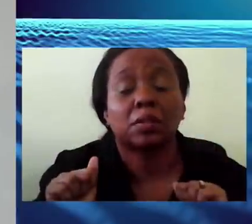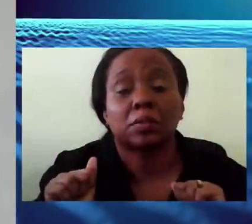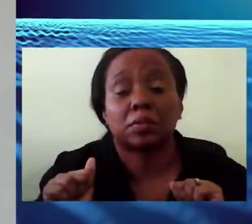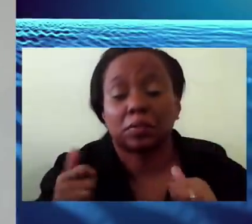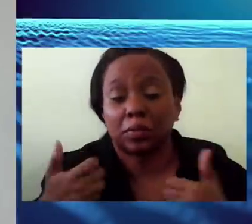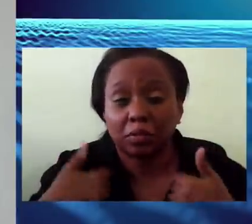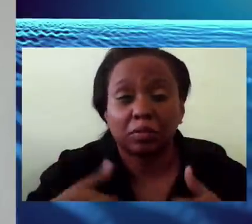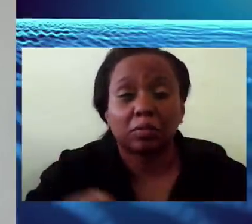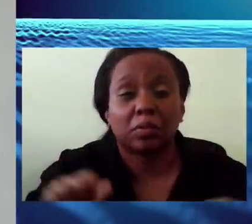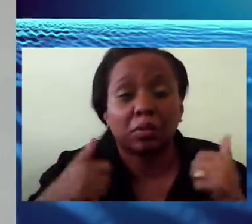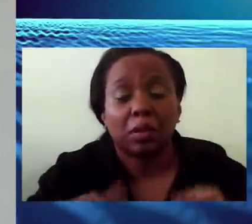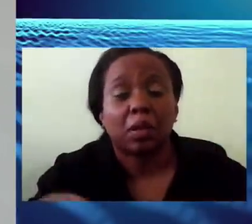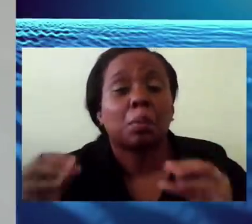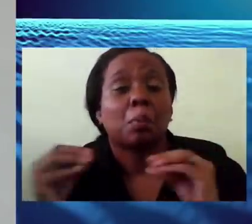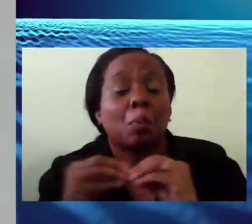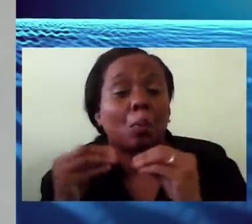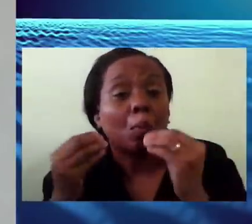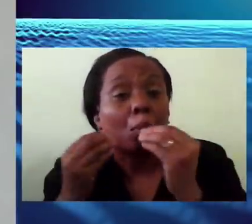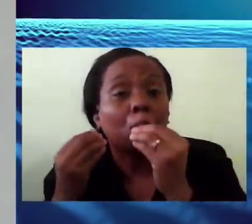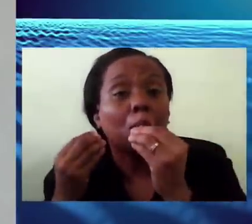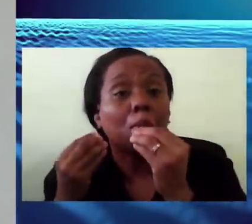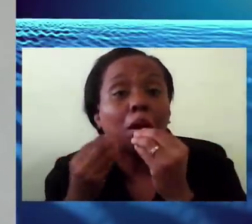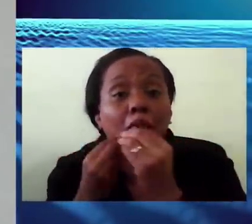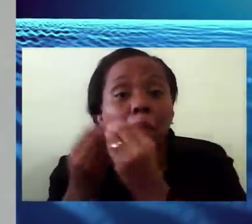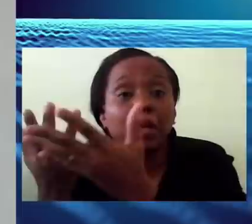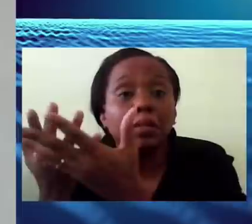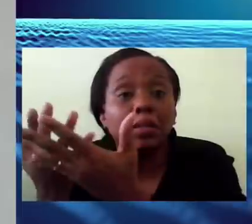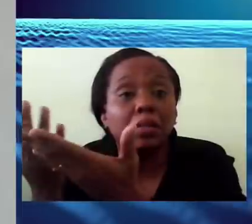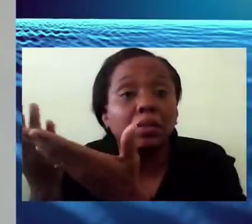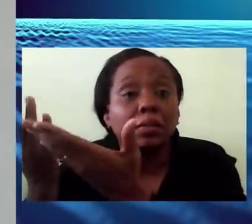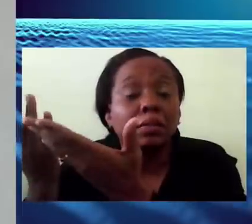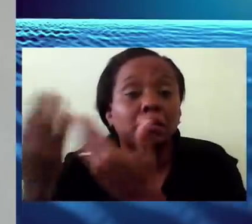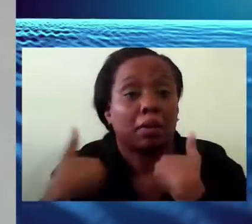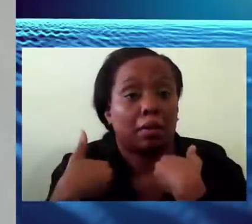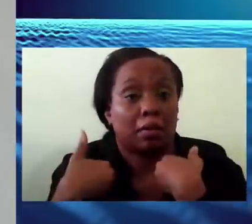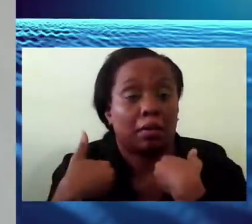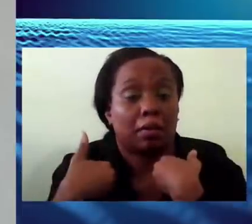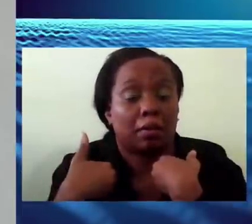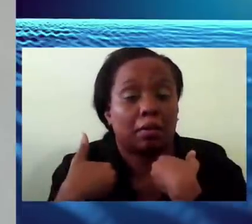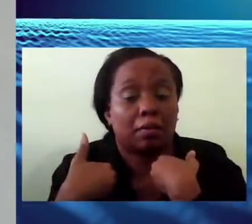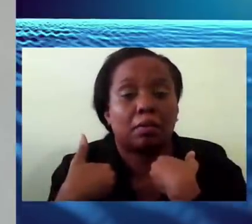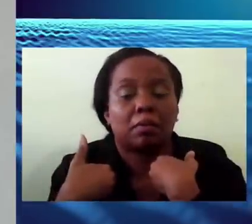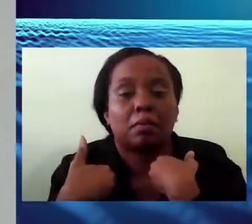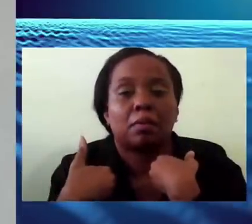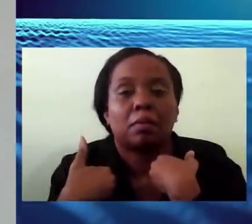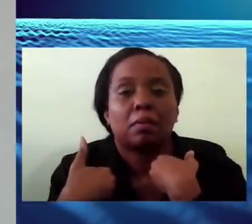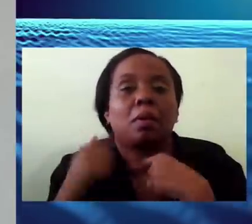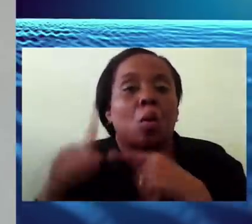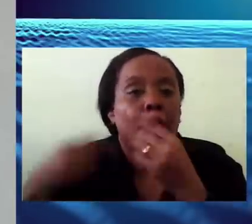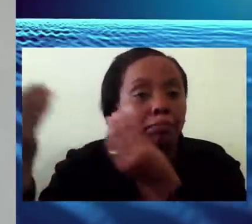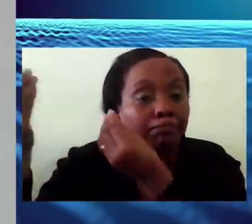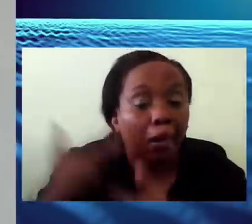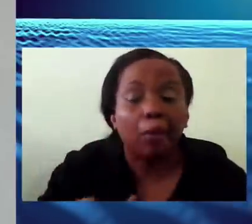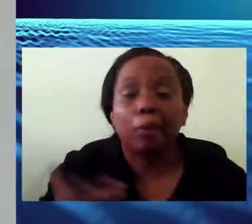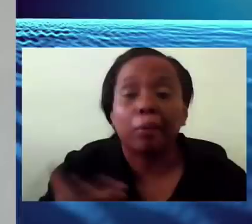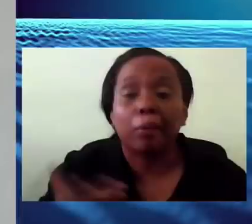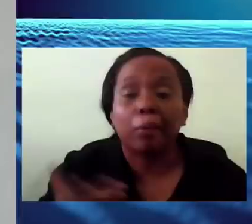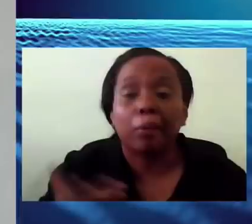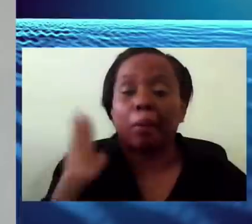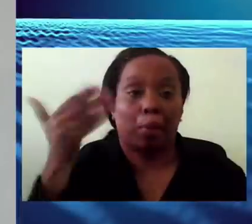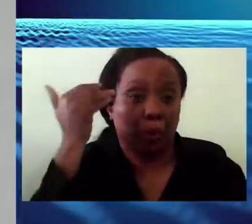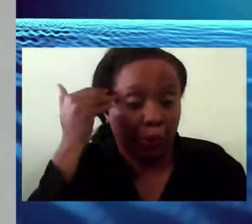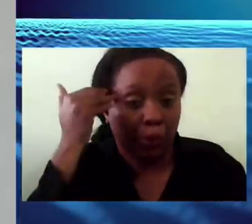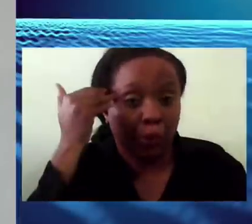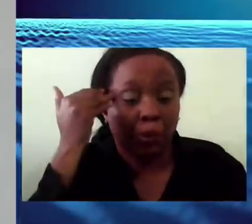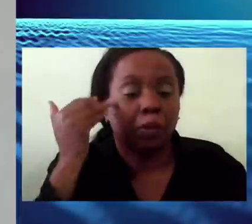the more information that is made available, then that gives us an idea as to what we are dealing with numerically. But we